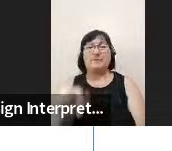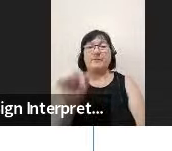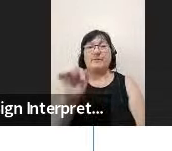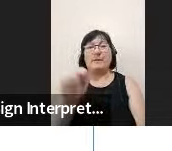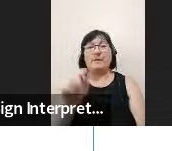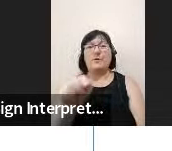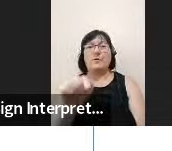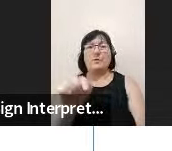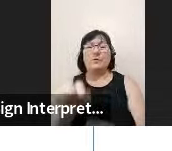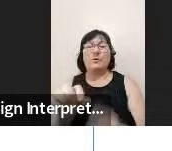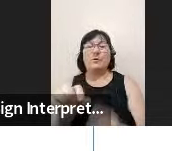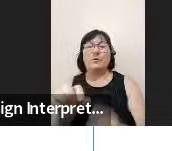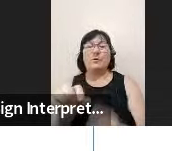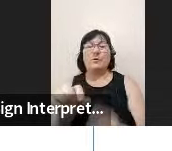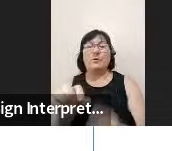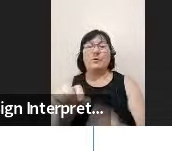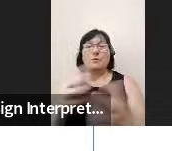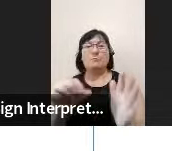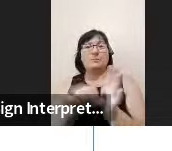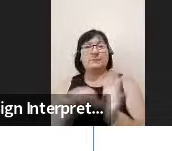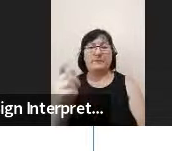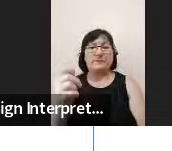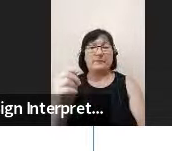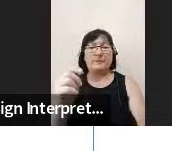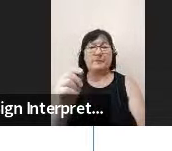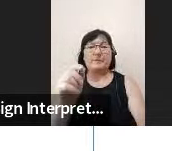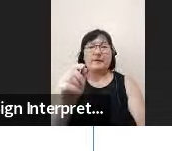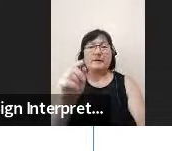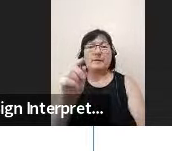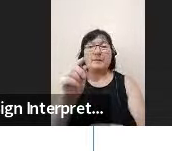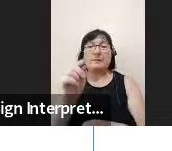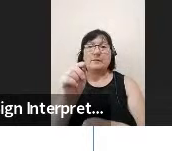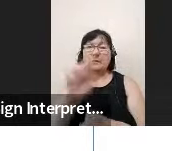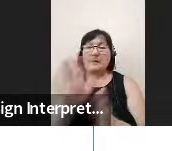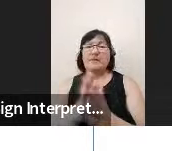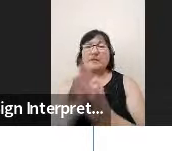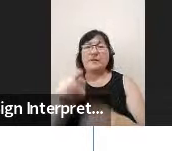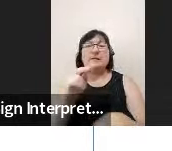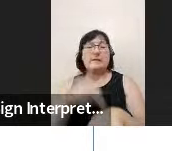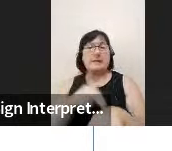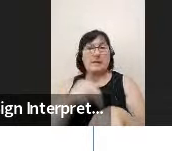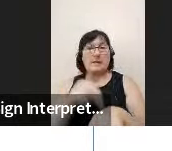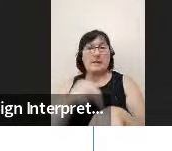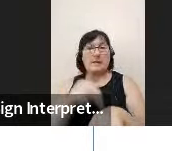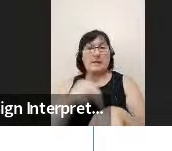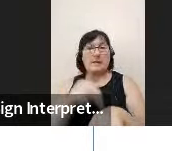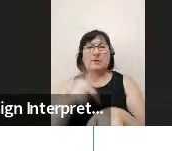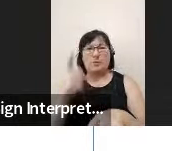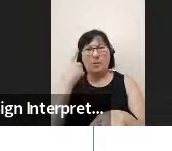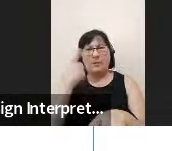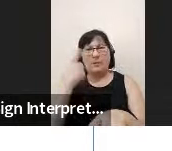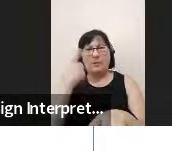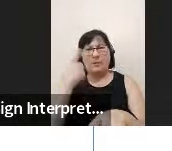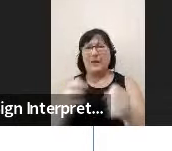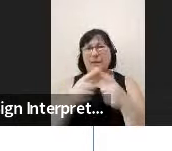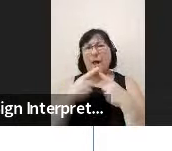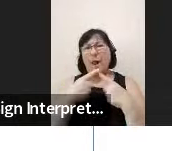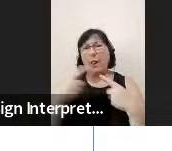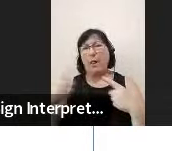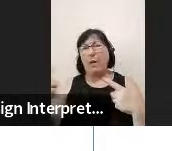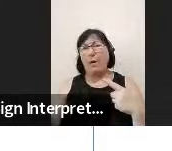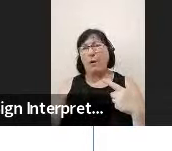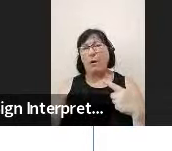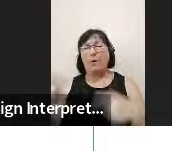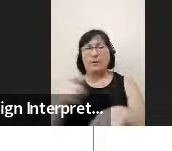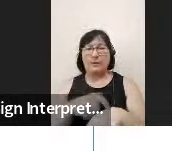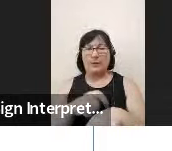also understand that this is a process that could be very lengthy. So what we do, if you are accredited, we put you in front of the queue.